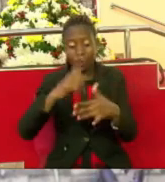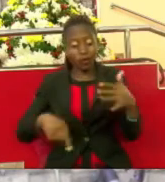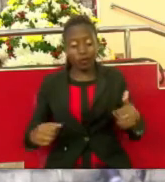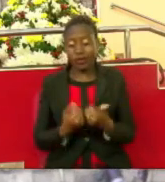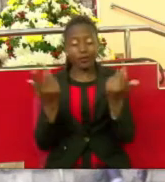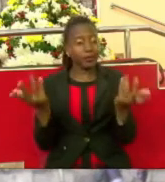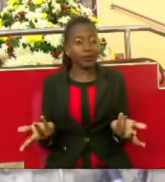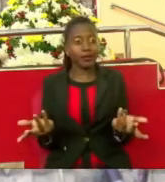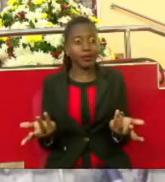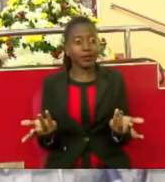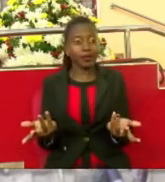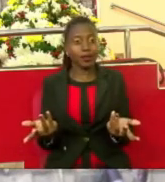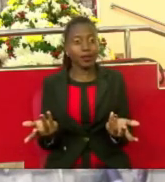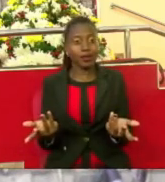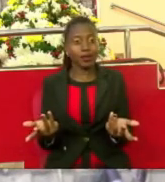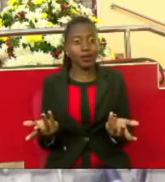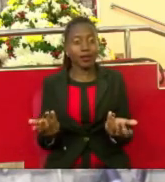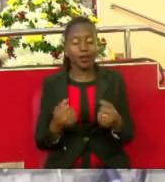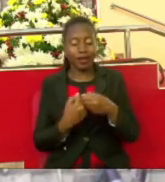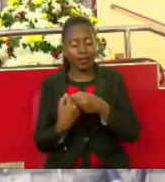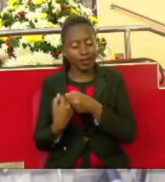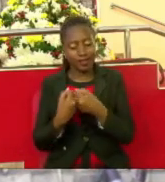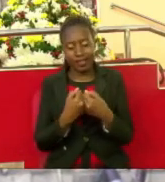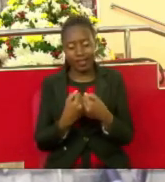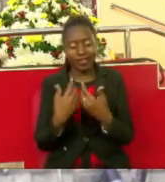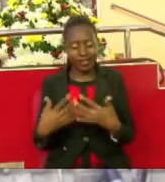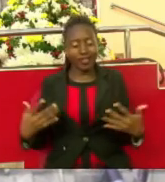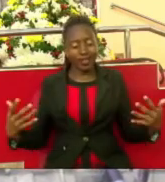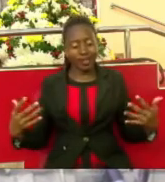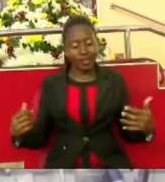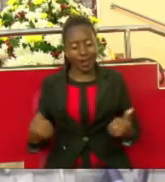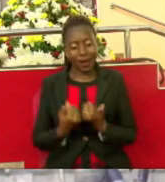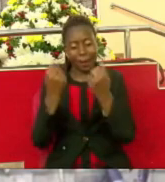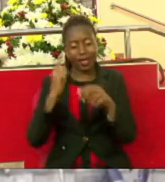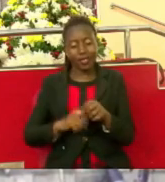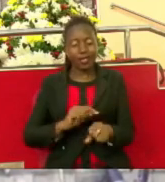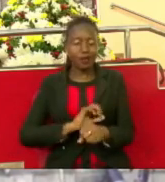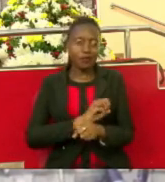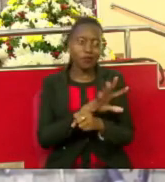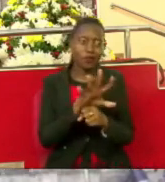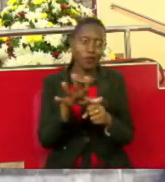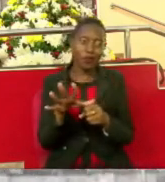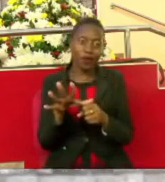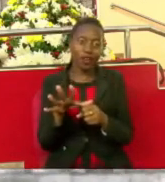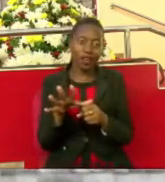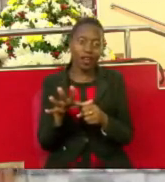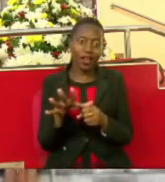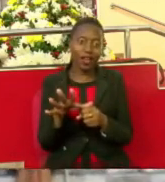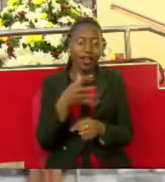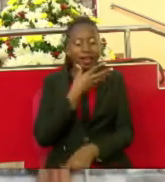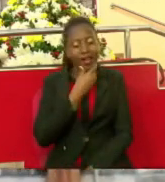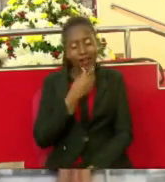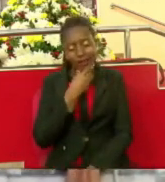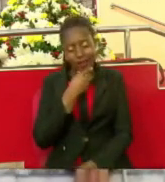nini kimekuwa kikitendeka. So the challenging thing happened during COVID. Yule mambo yalitendeka pale wakati wa corona. That now fathers had to be at